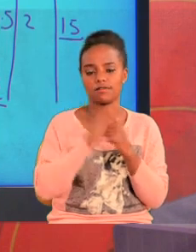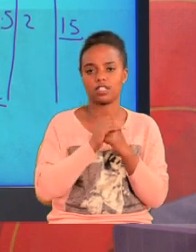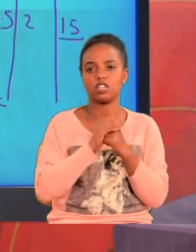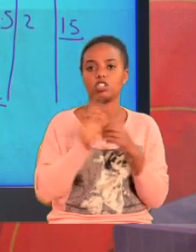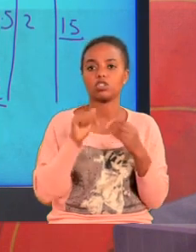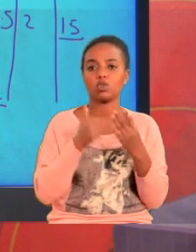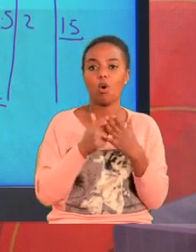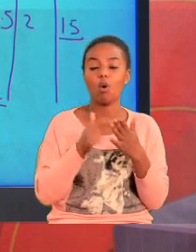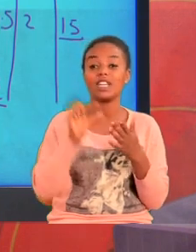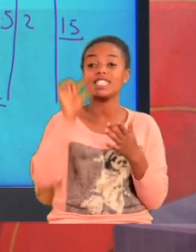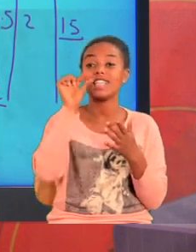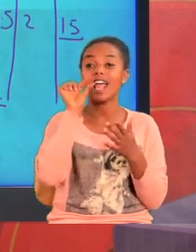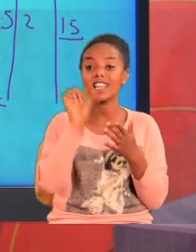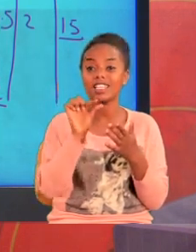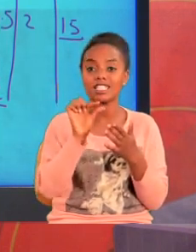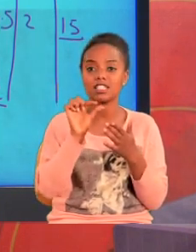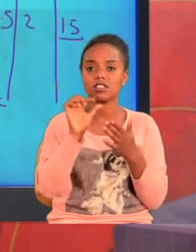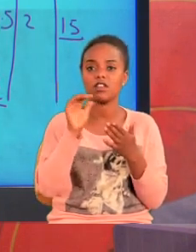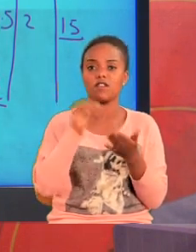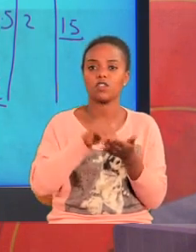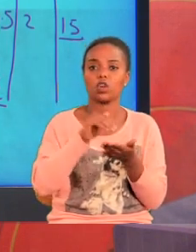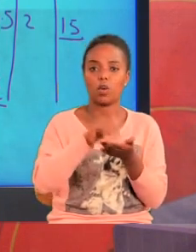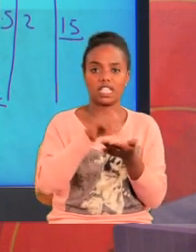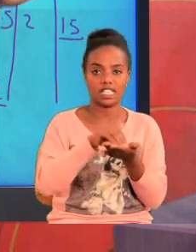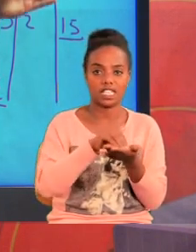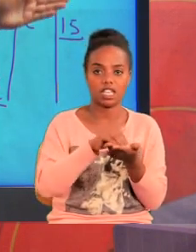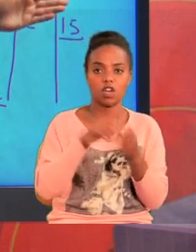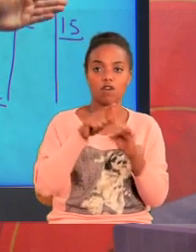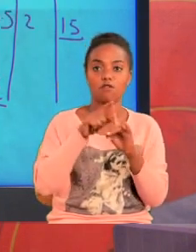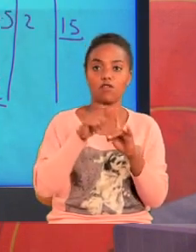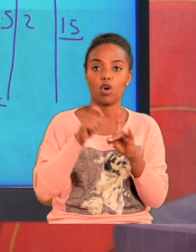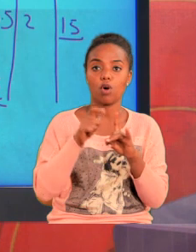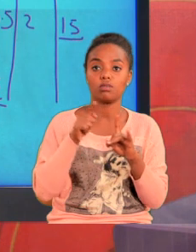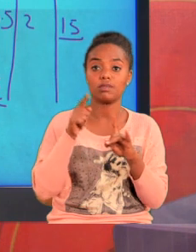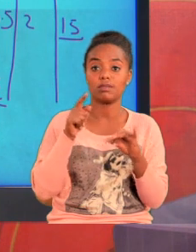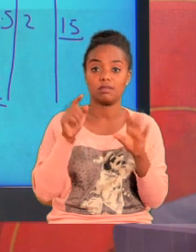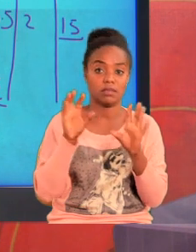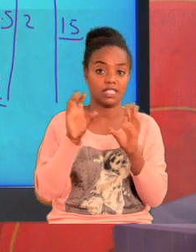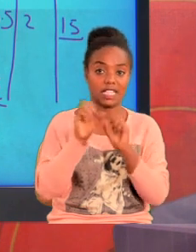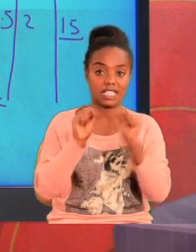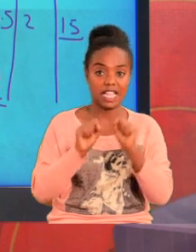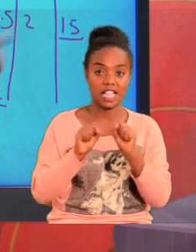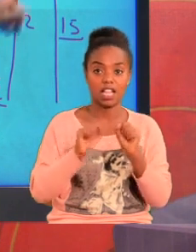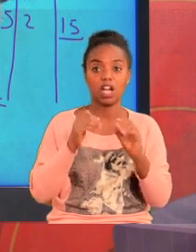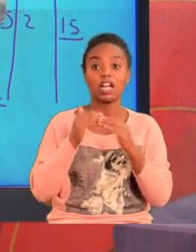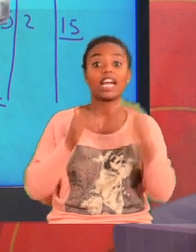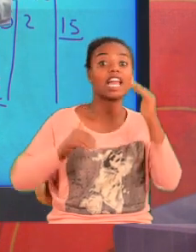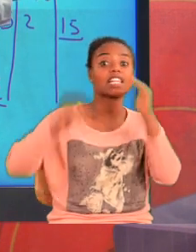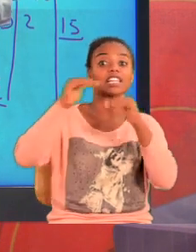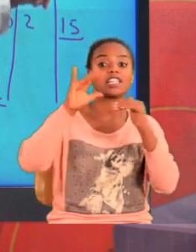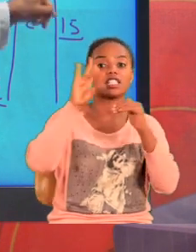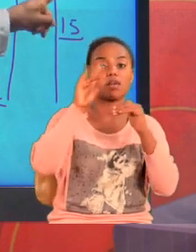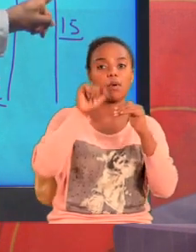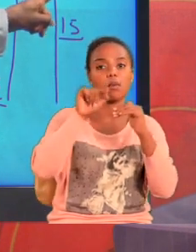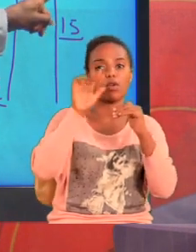So the least frequency, cumulative frequency from this set, which is greater than 7.5,